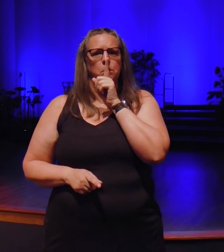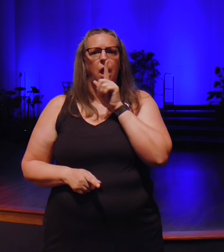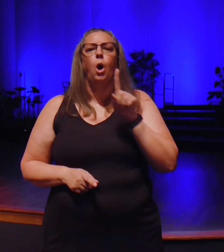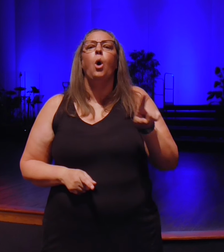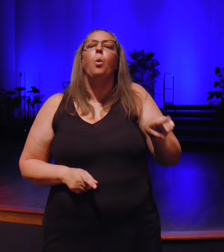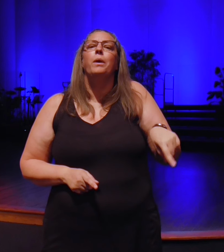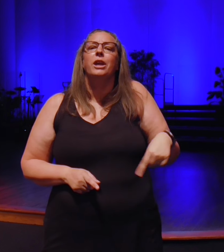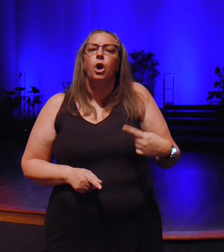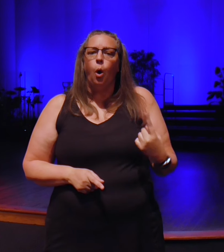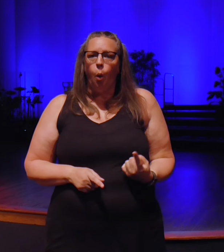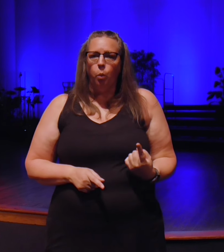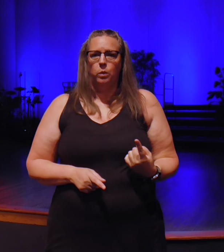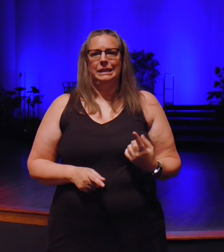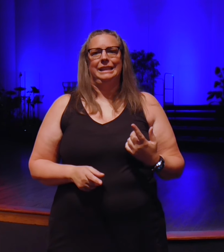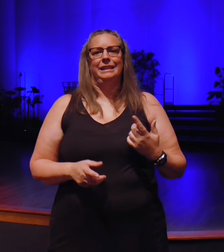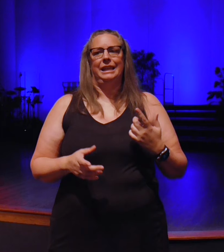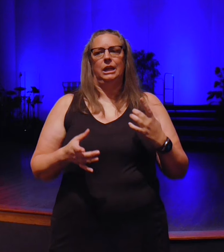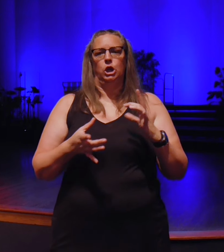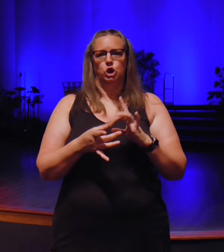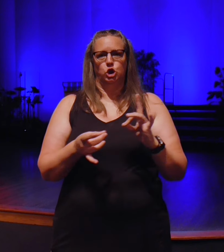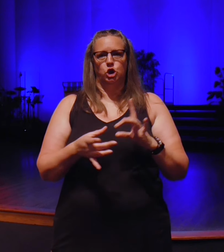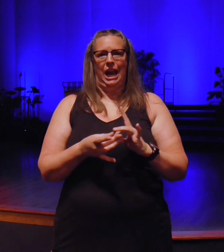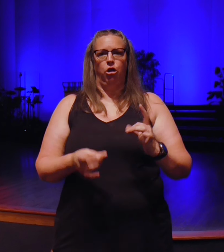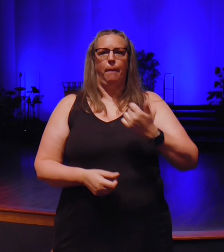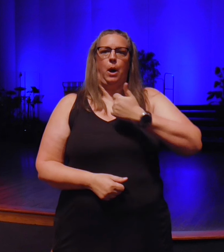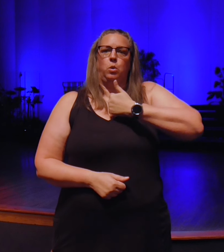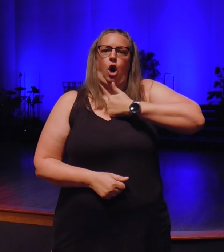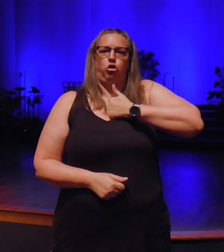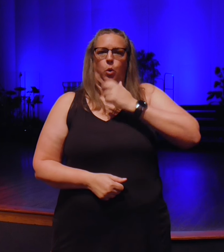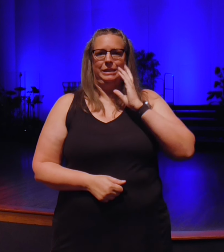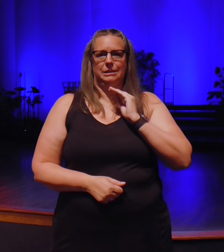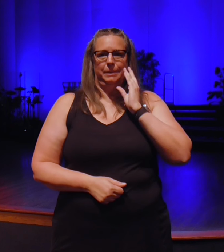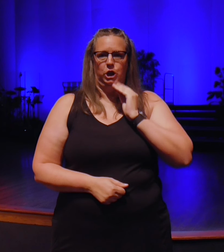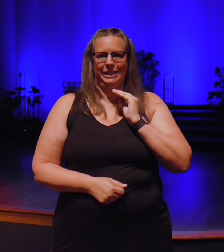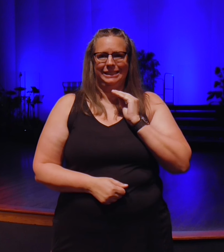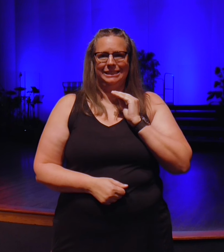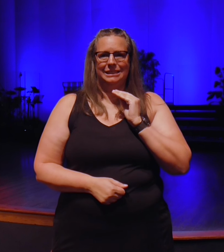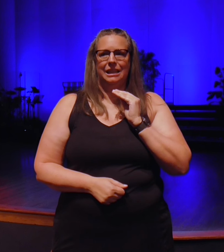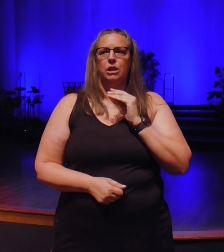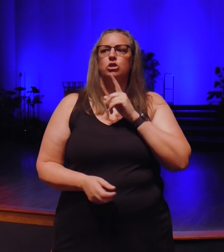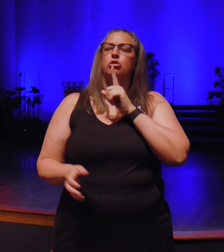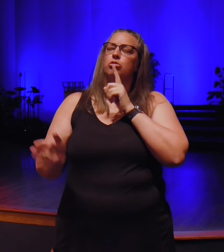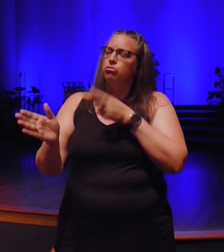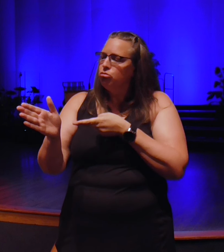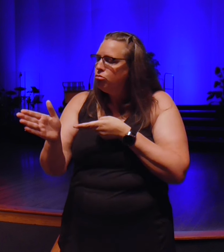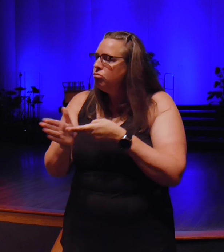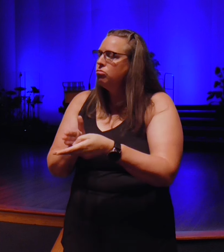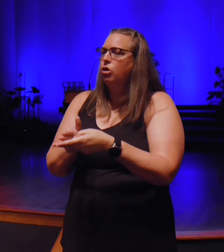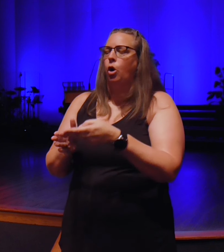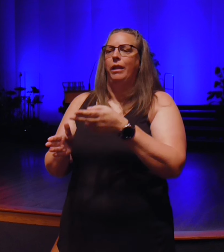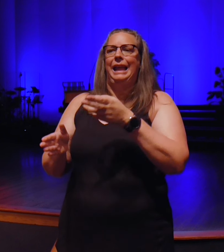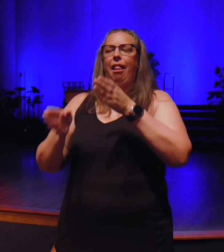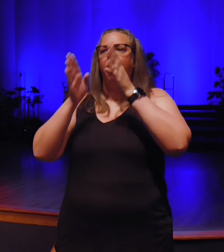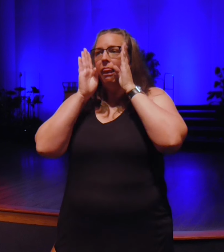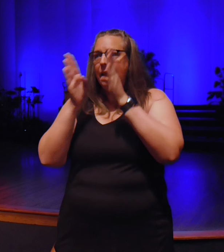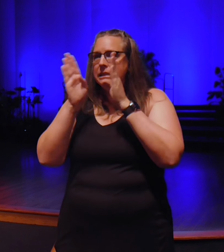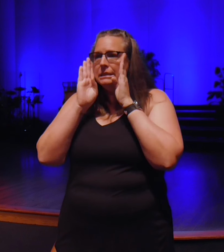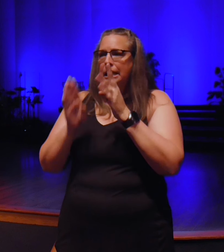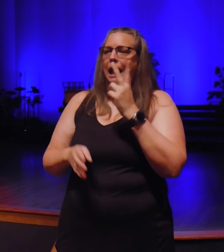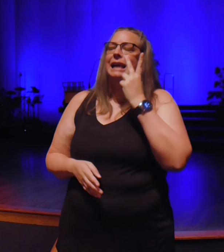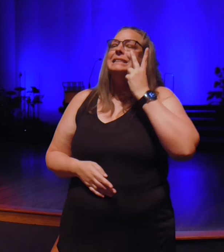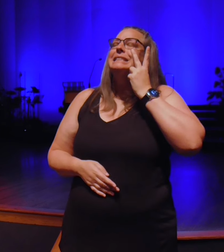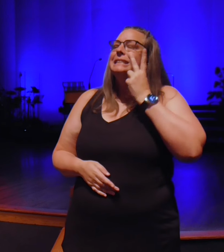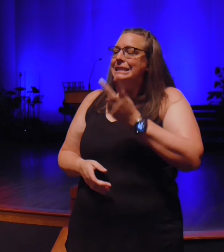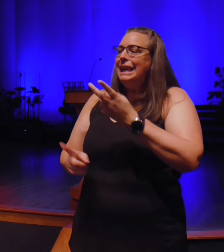own experience. To truly listen is to see someone, which is to truly see that they are more than capable